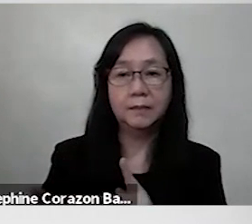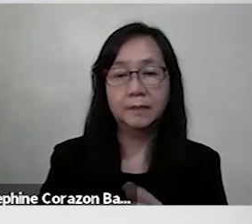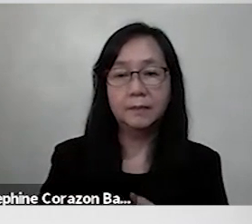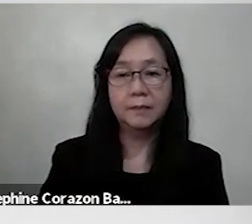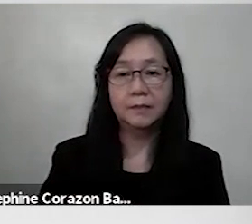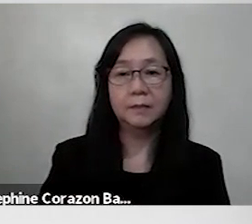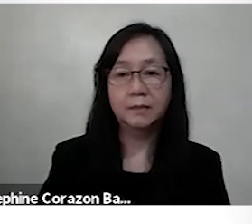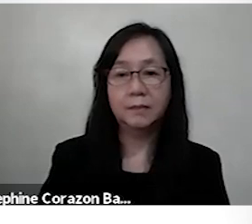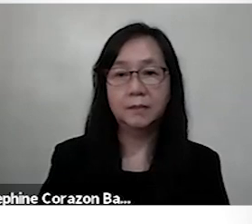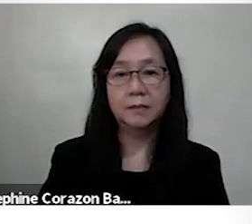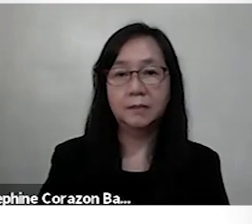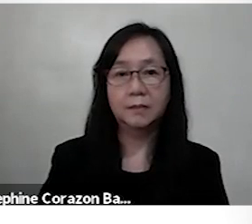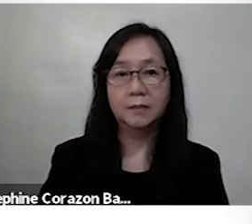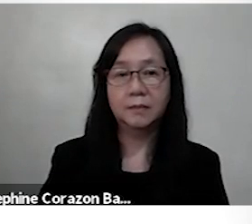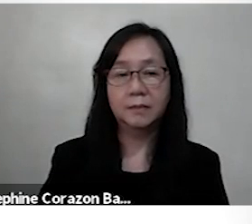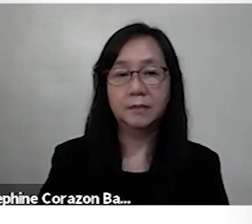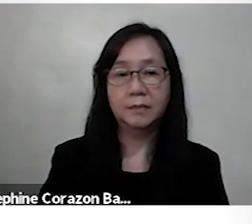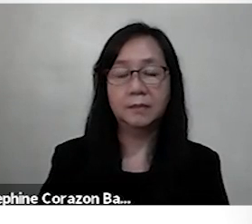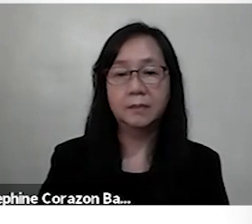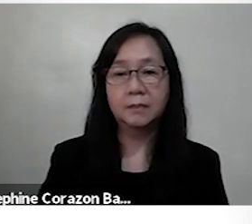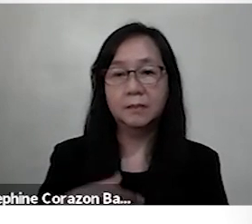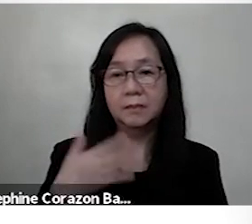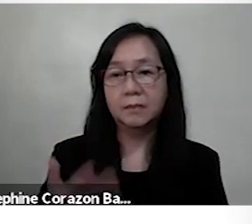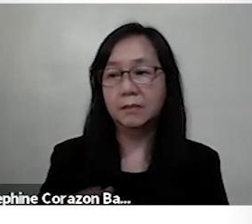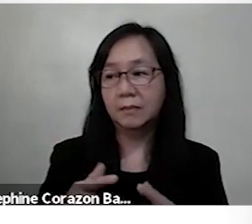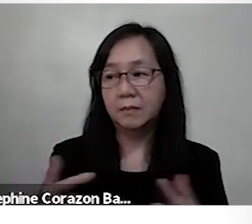Cambodias Experience. It's like just engage